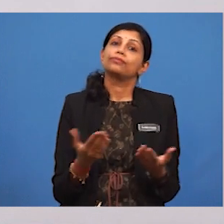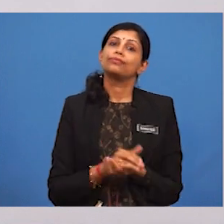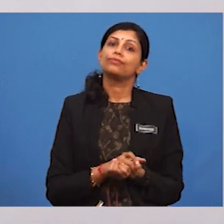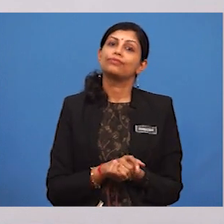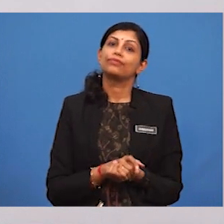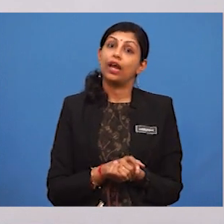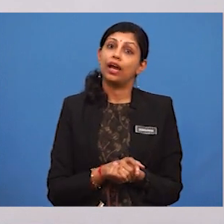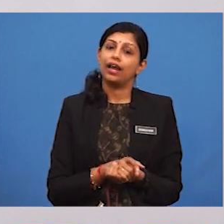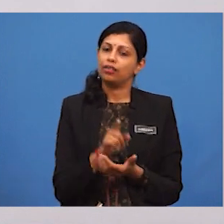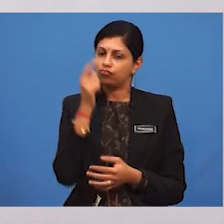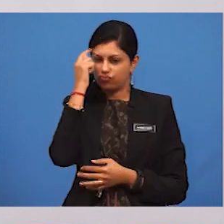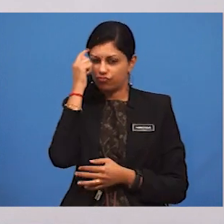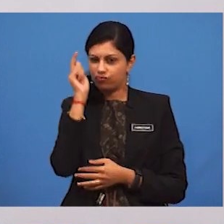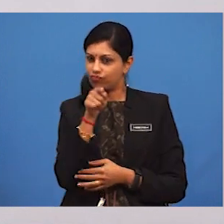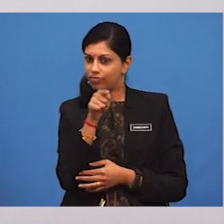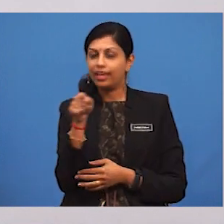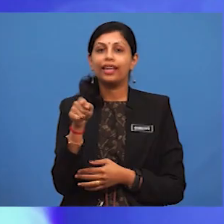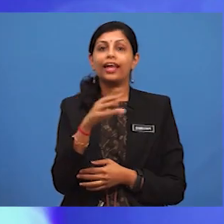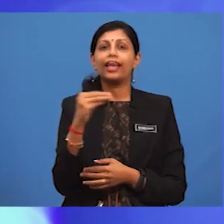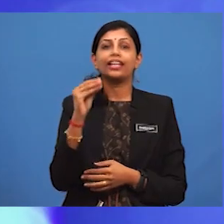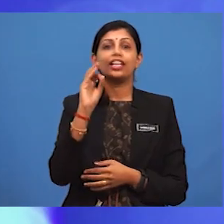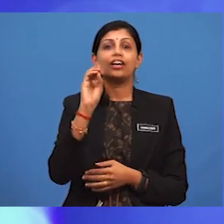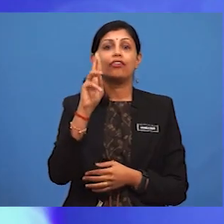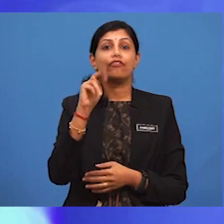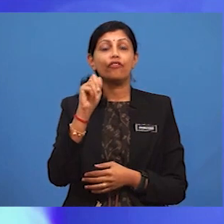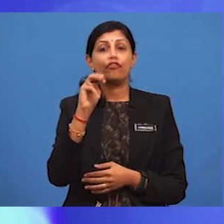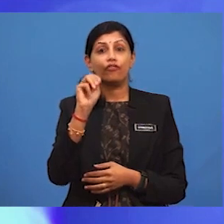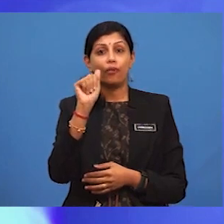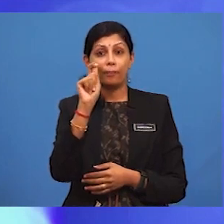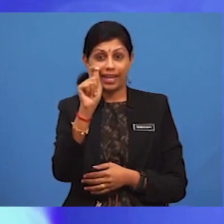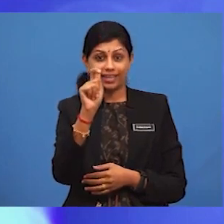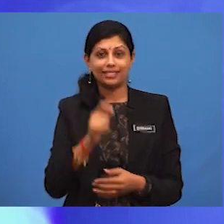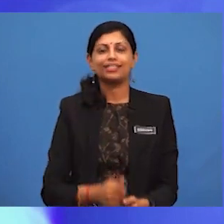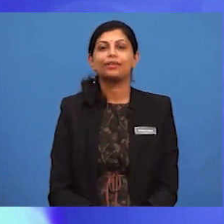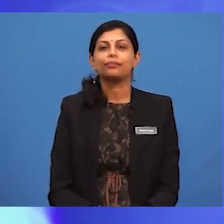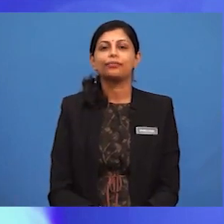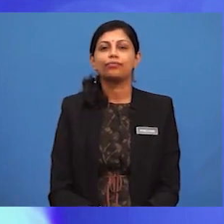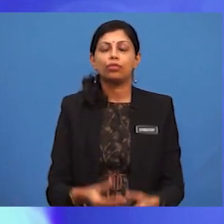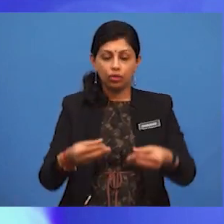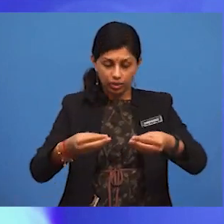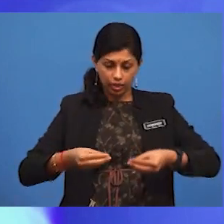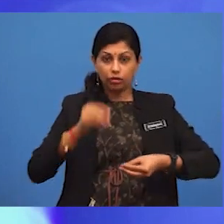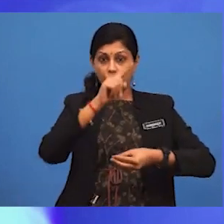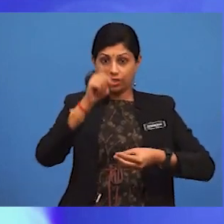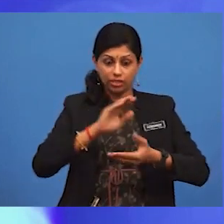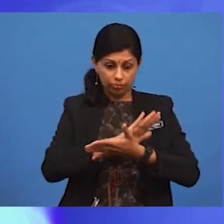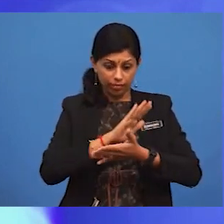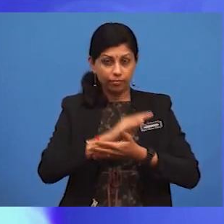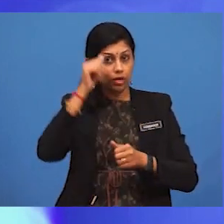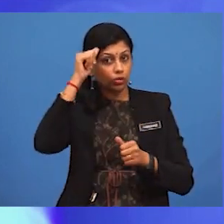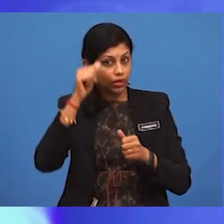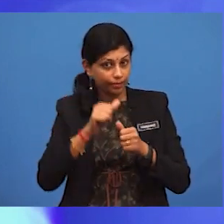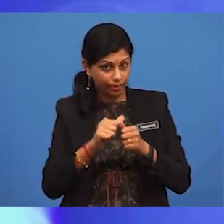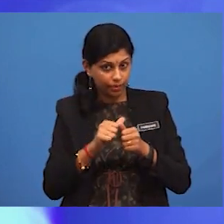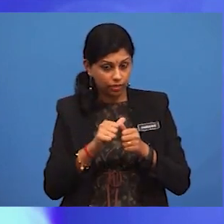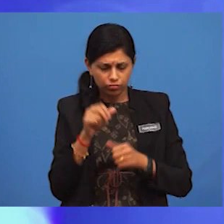I want you to think about the format. When you get your question paper, remember this. It is